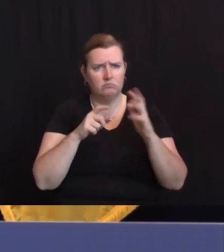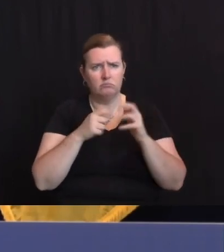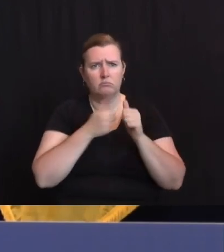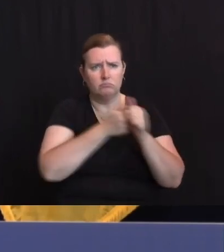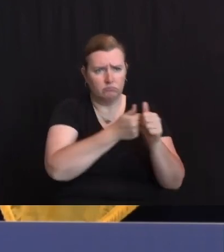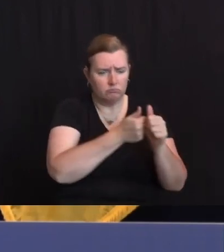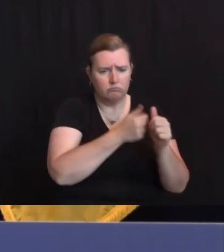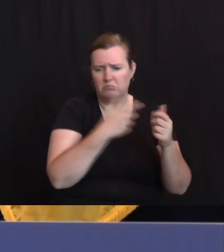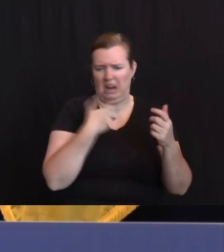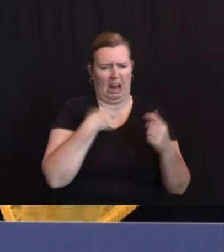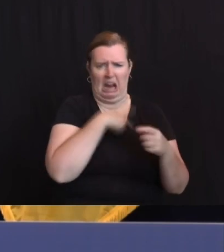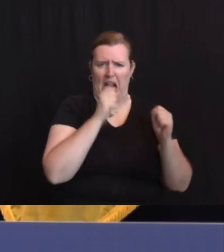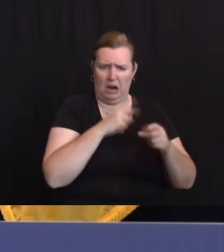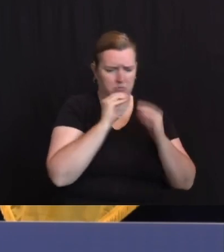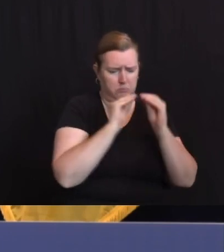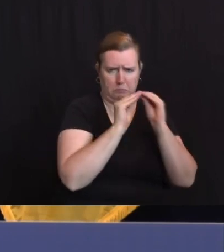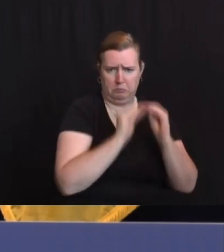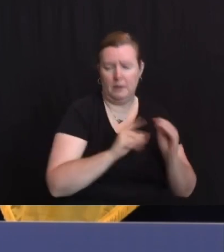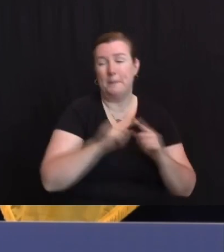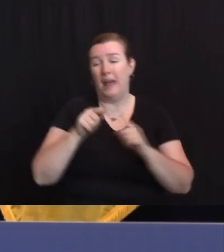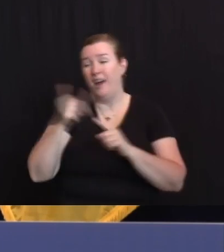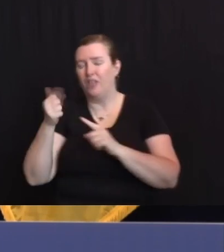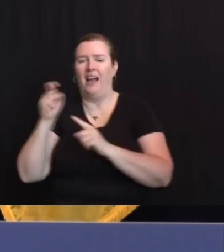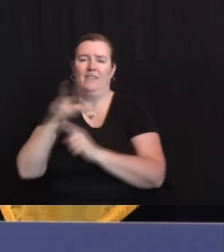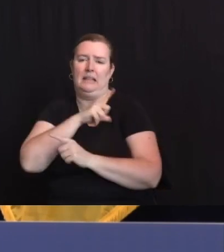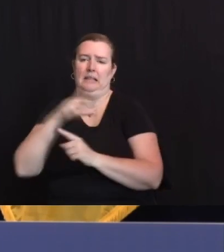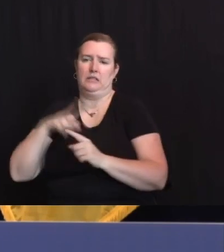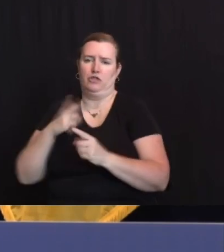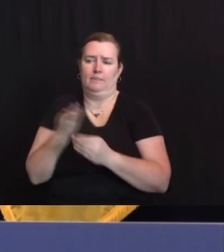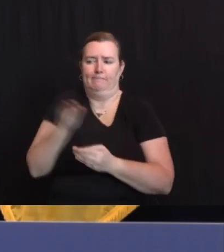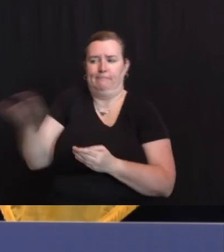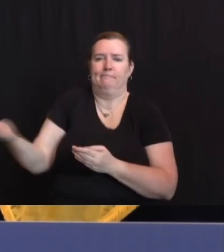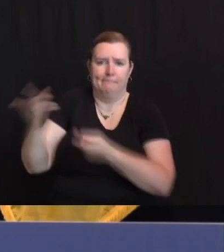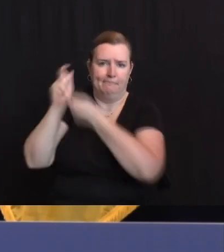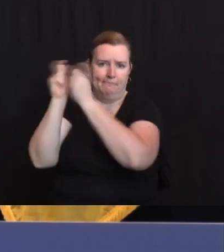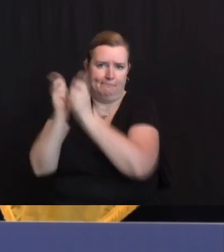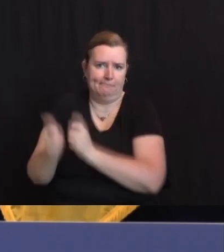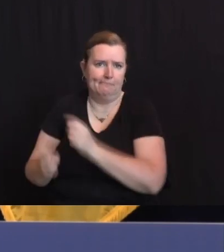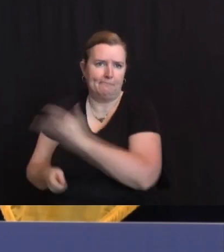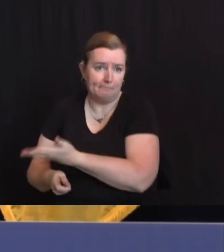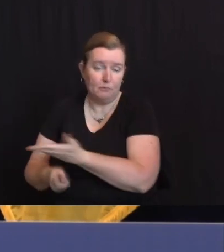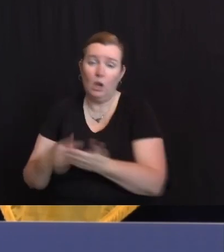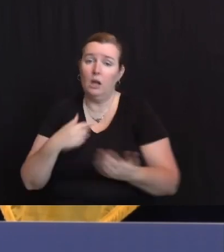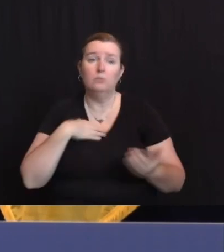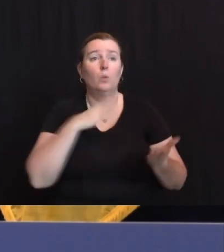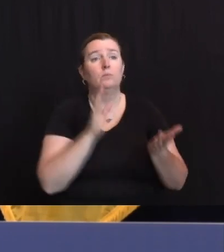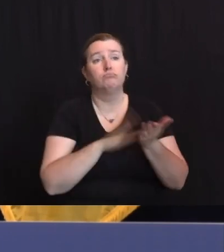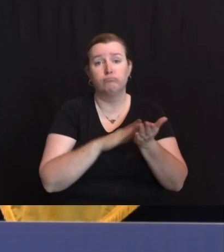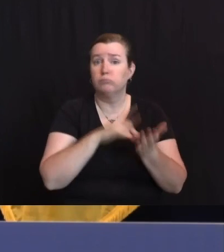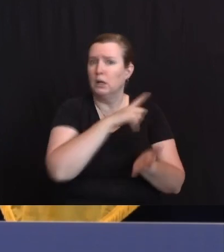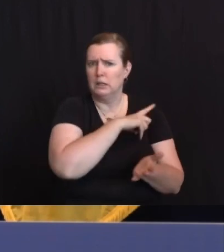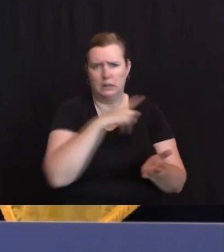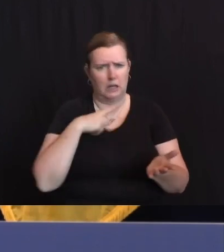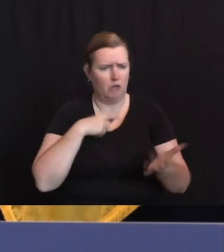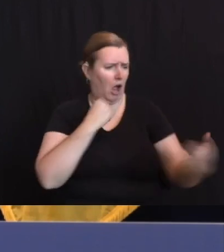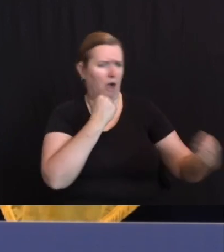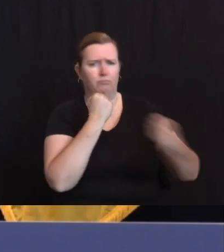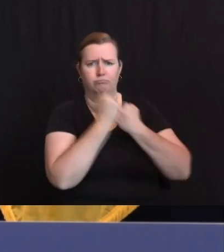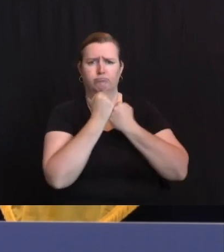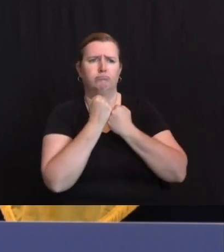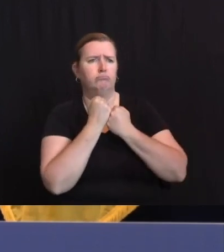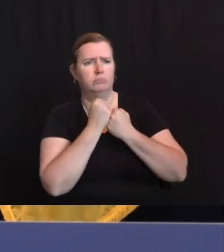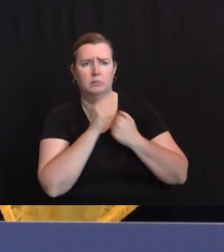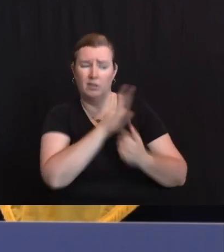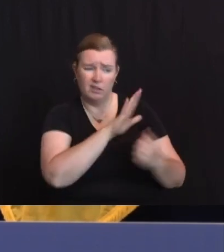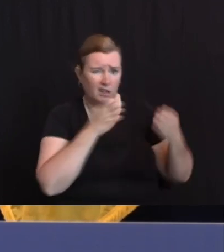work with our legislative partners. Very laudatory and proud of the work that our legislative partners have done.